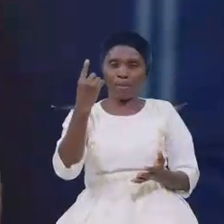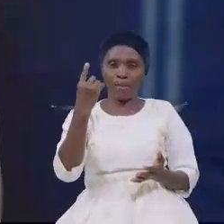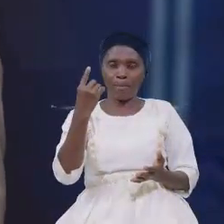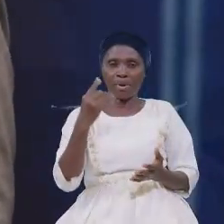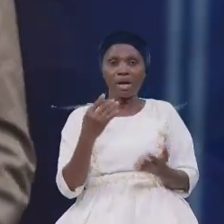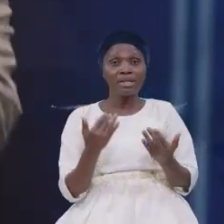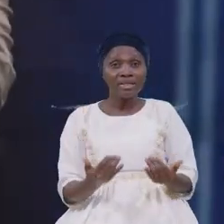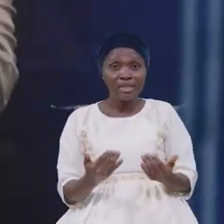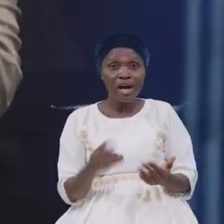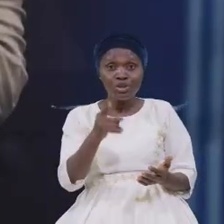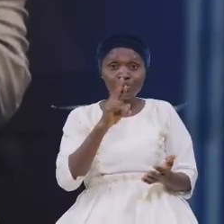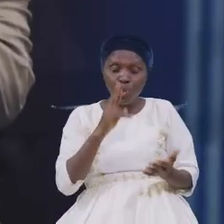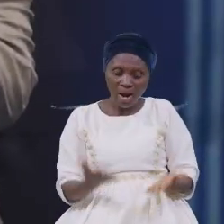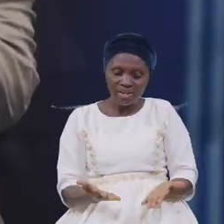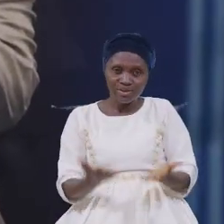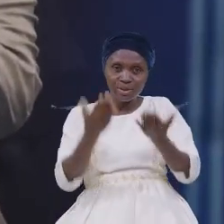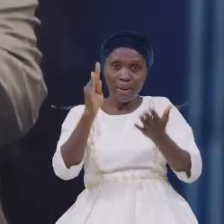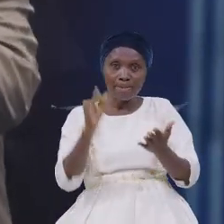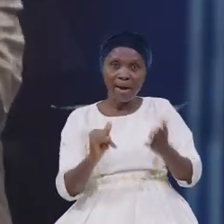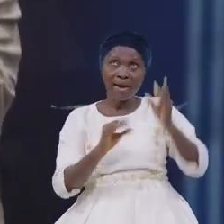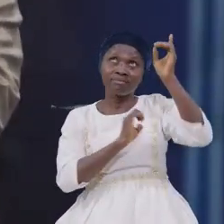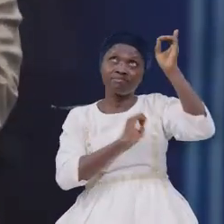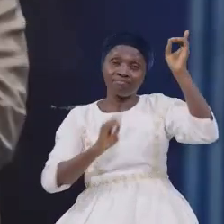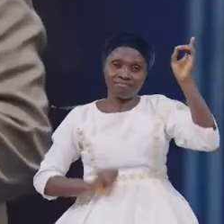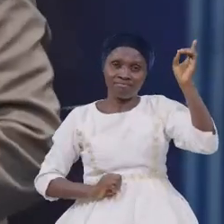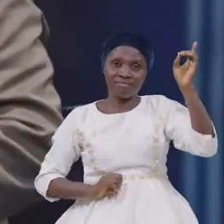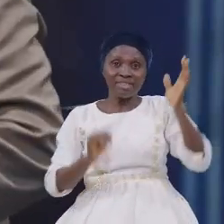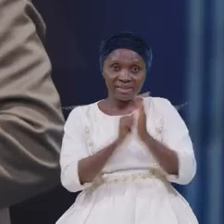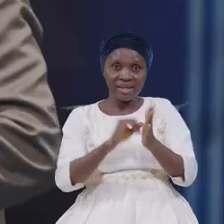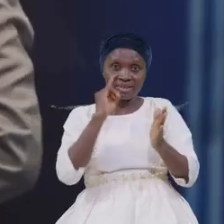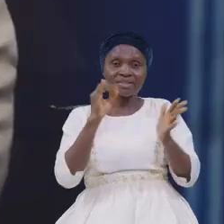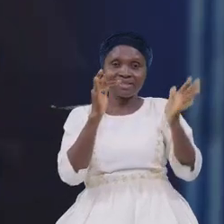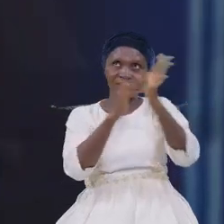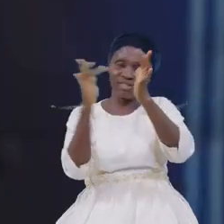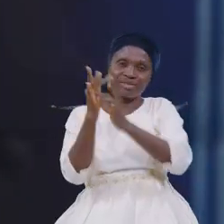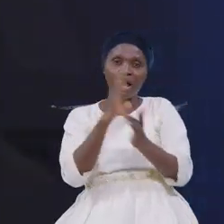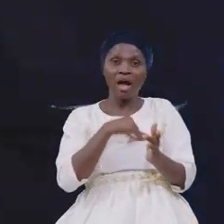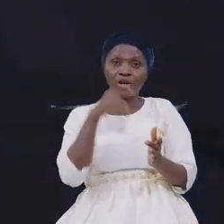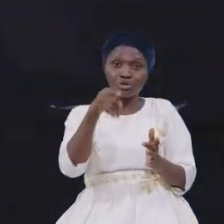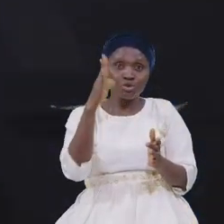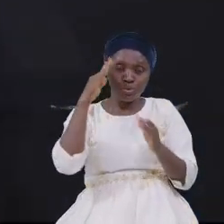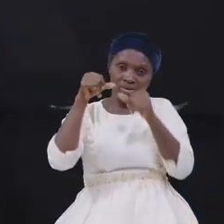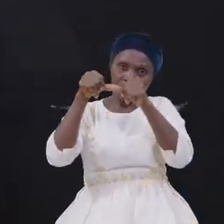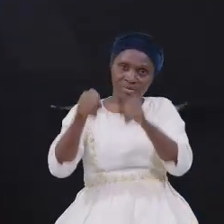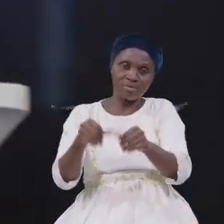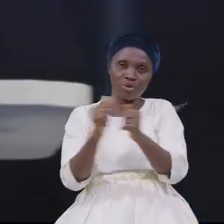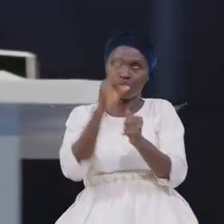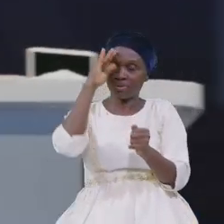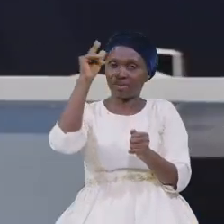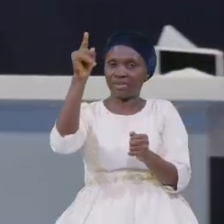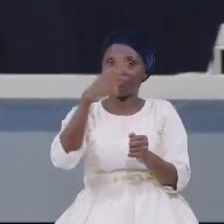by Emmanuel, that's Jesus, and you remain with him. And now you will